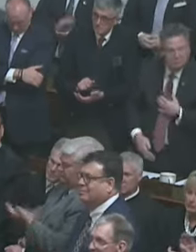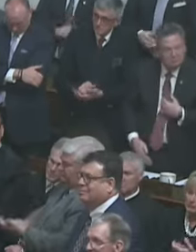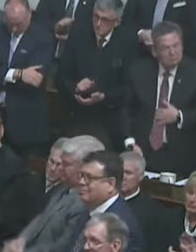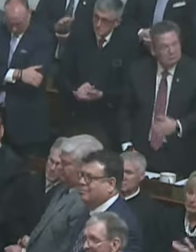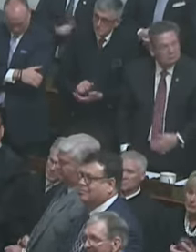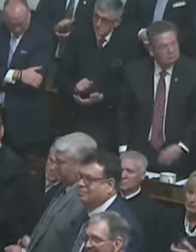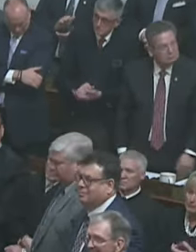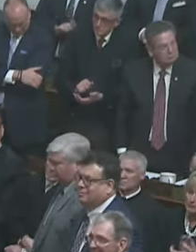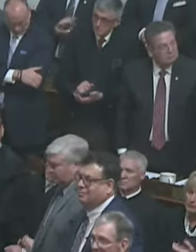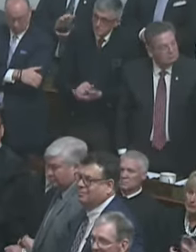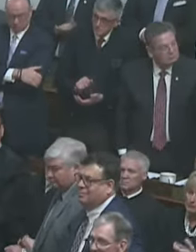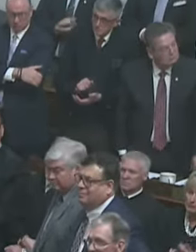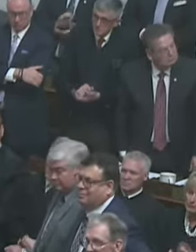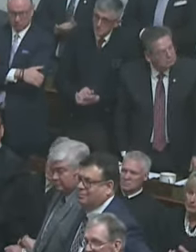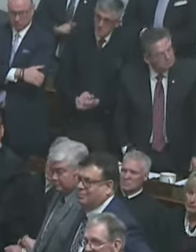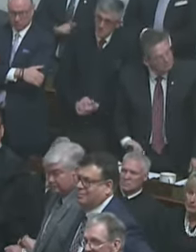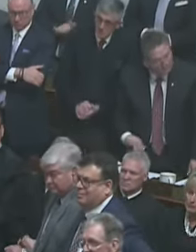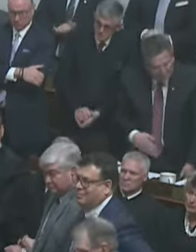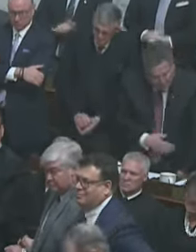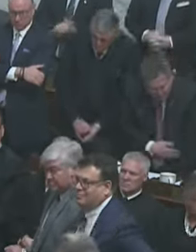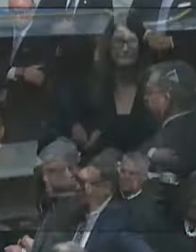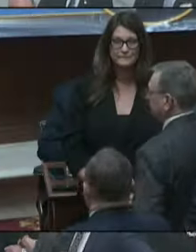Good stuff.